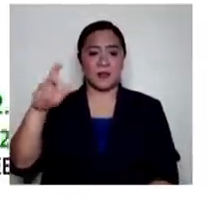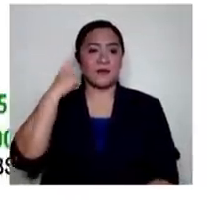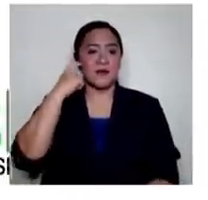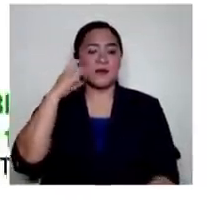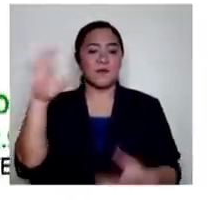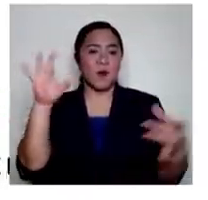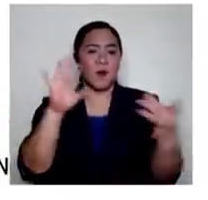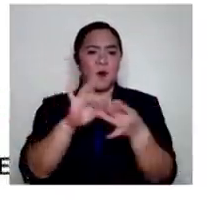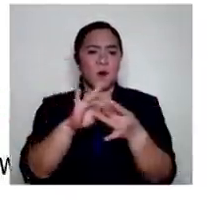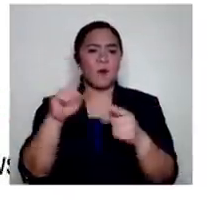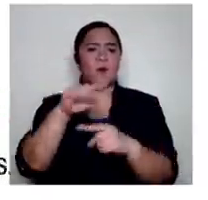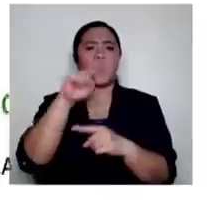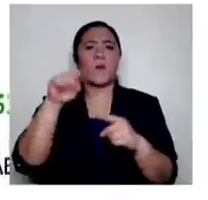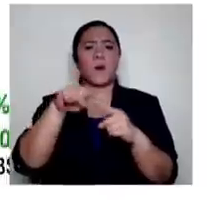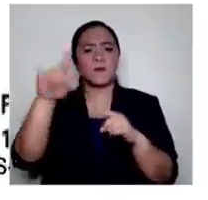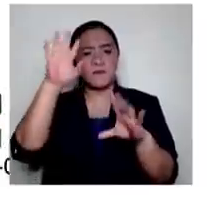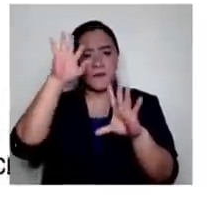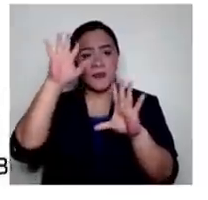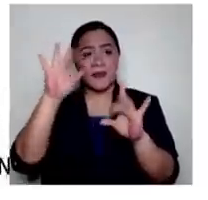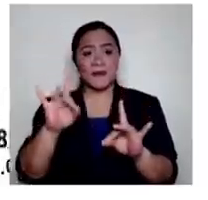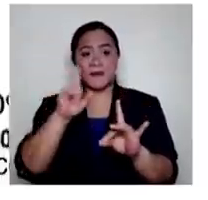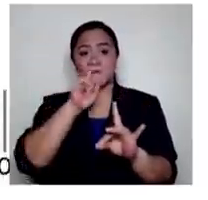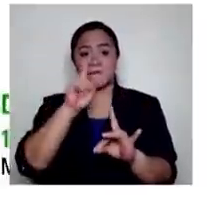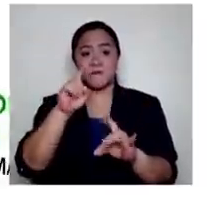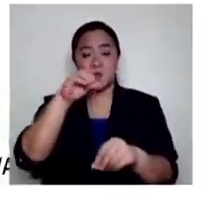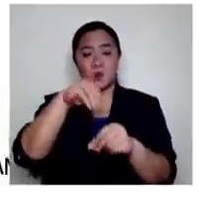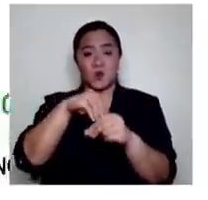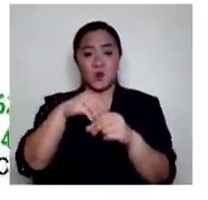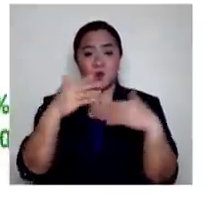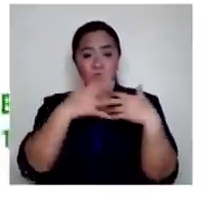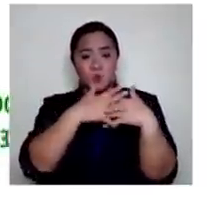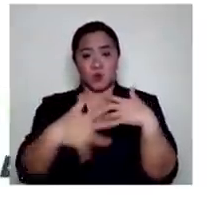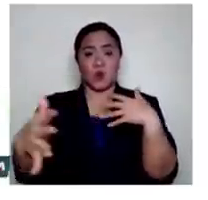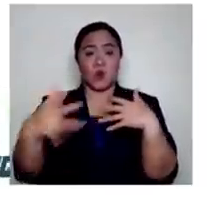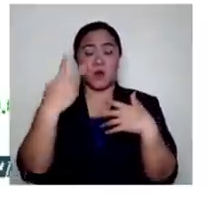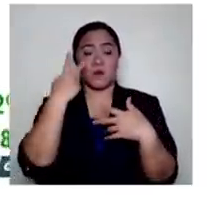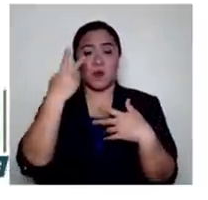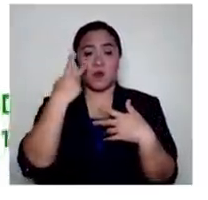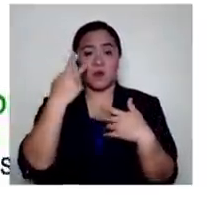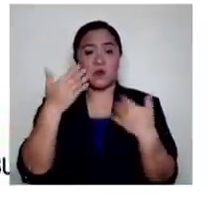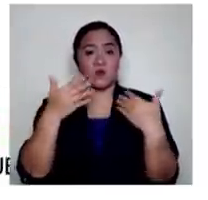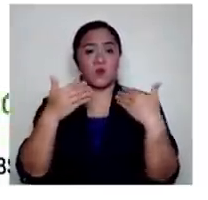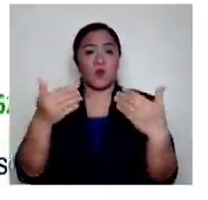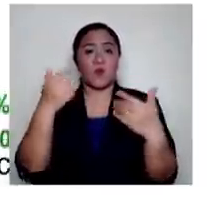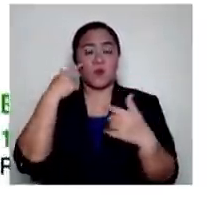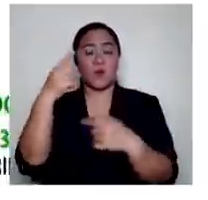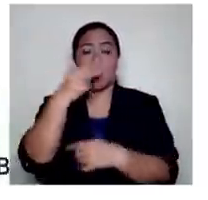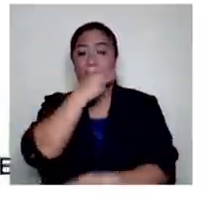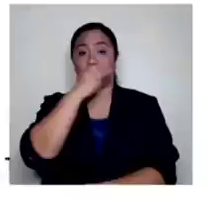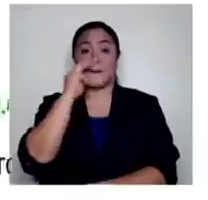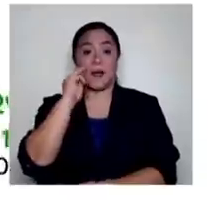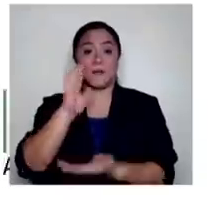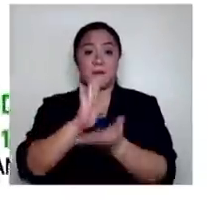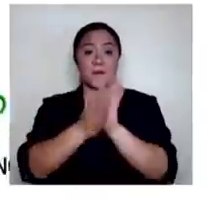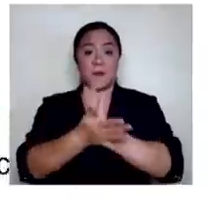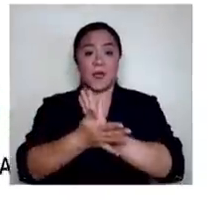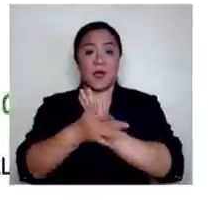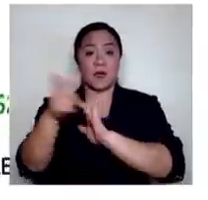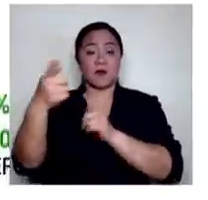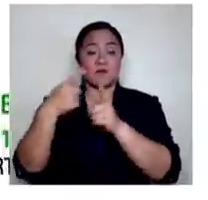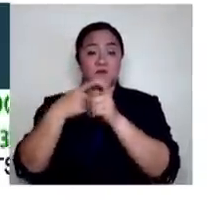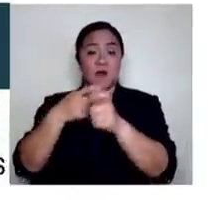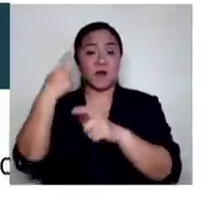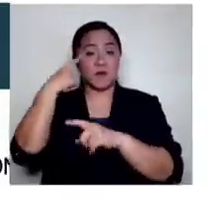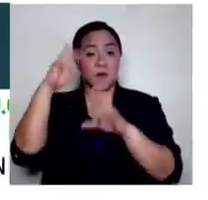When was it that you decided that this was the path that you were going to take as a vehicle for Senator Manny Pacquiao to take as he guns for the